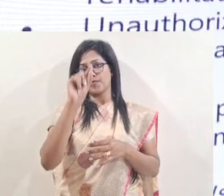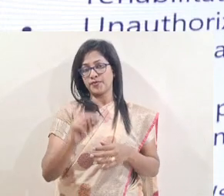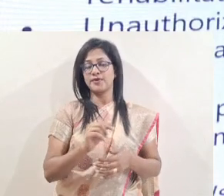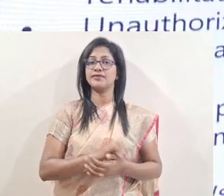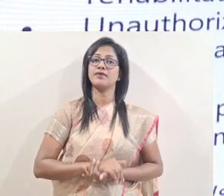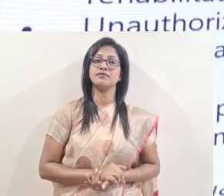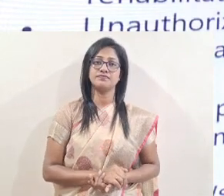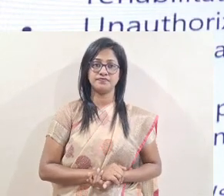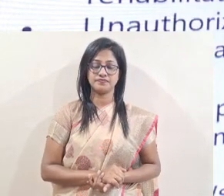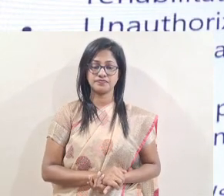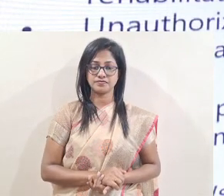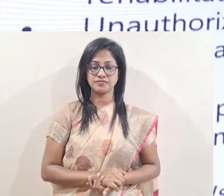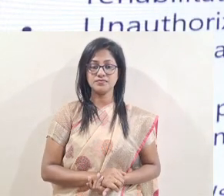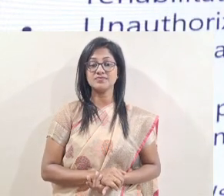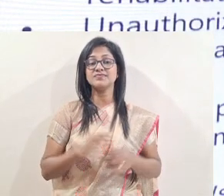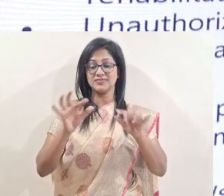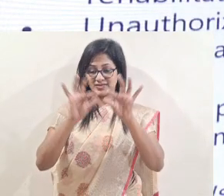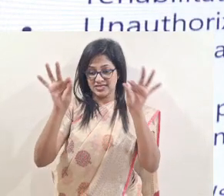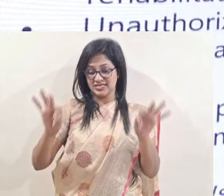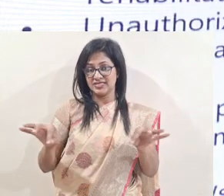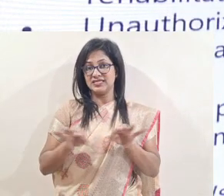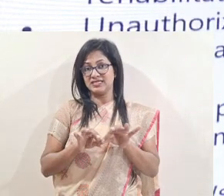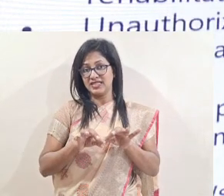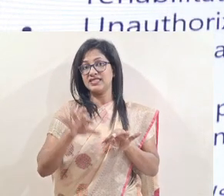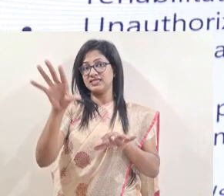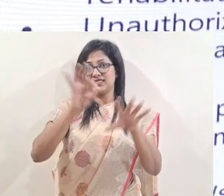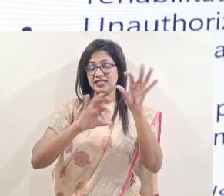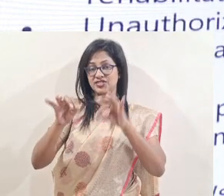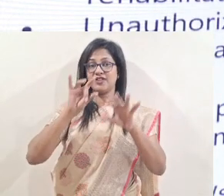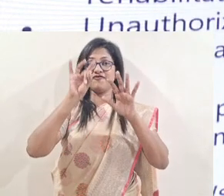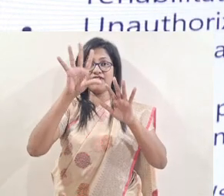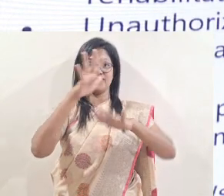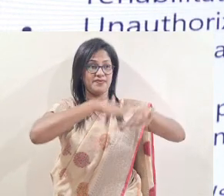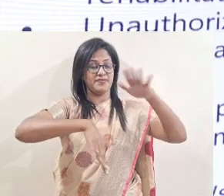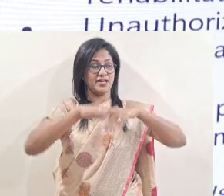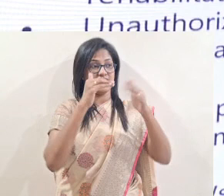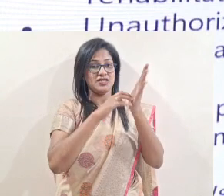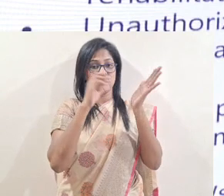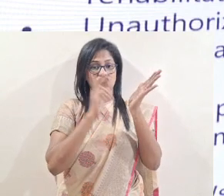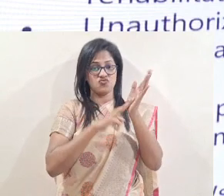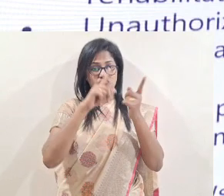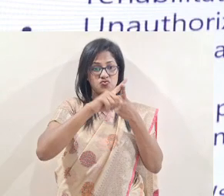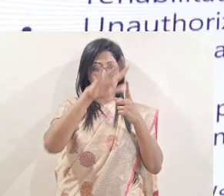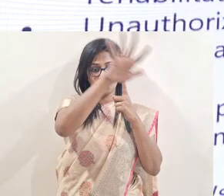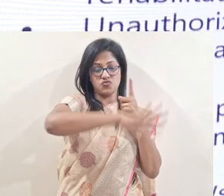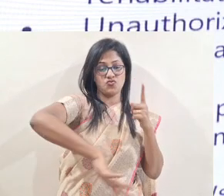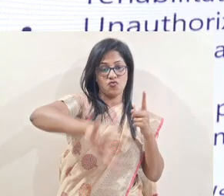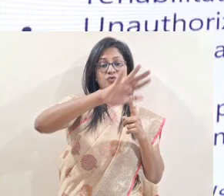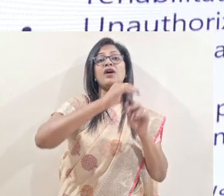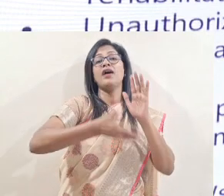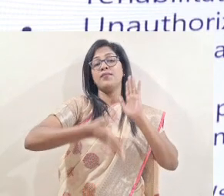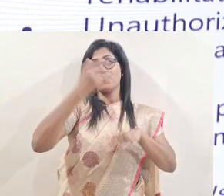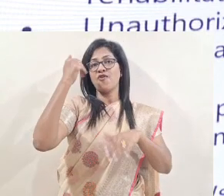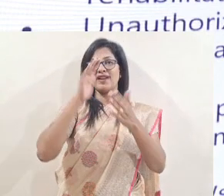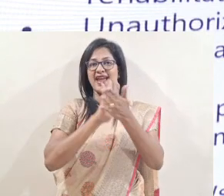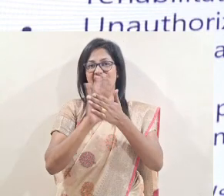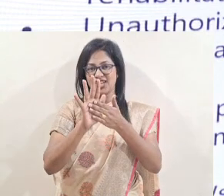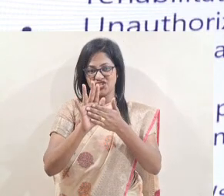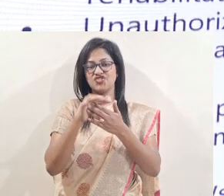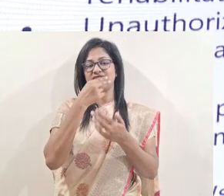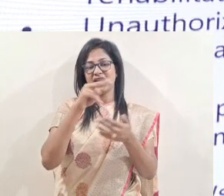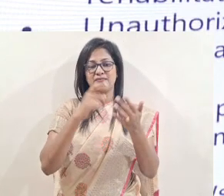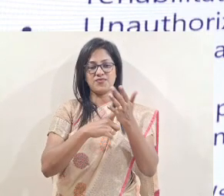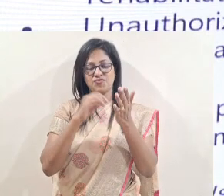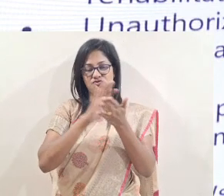For the site selection, there are 15 planning zones. We have actually taken zone H, which is mostly the Rohini zone. We have taken for our study, and we have